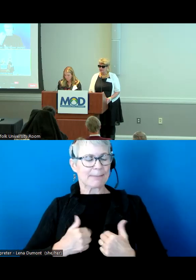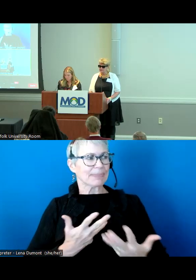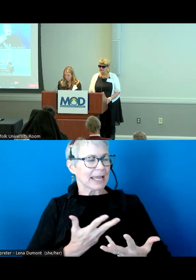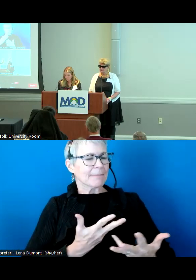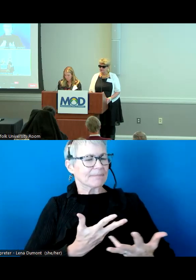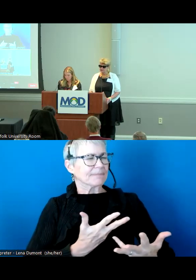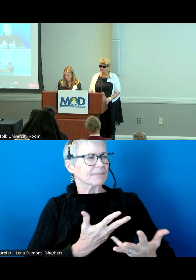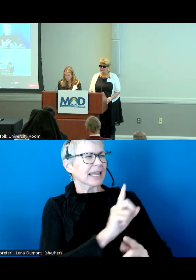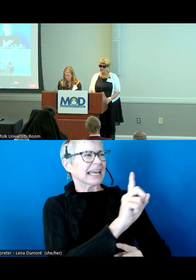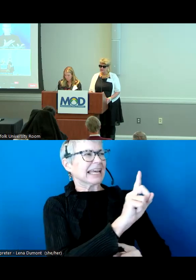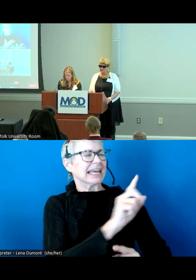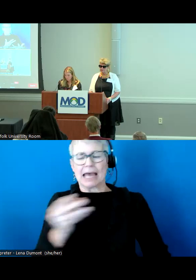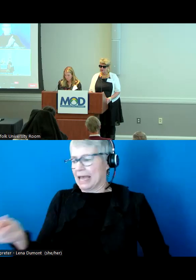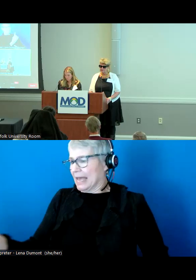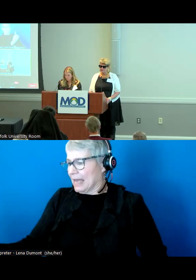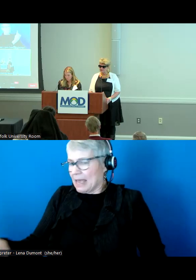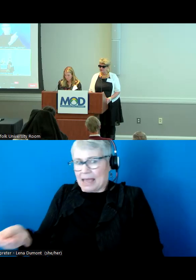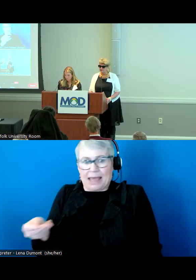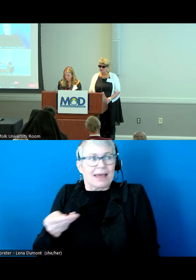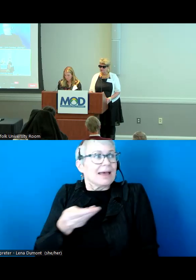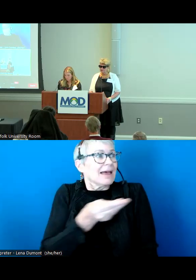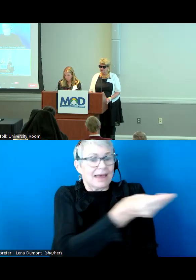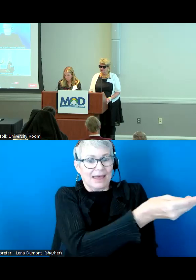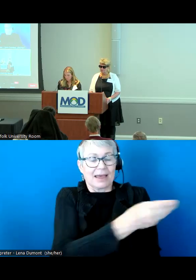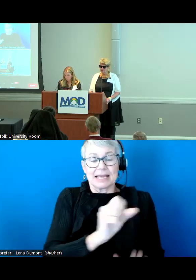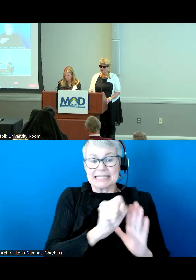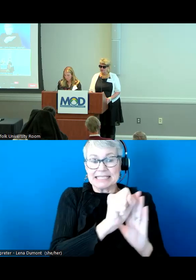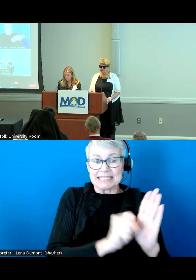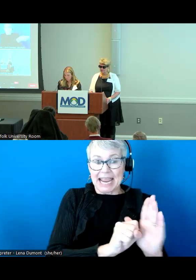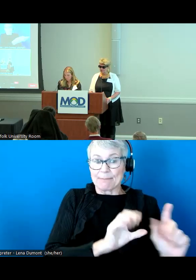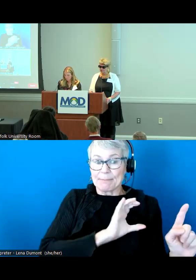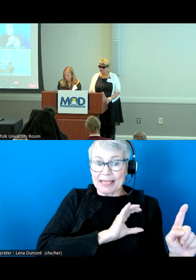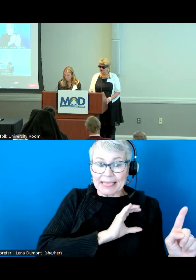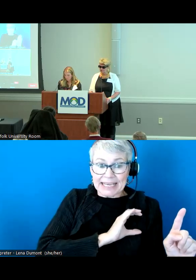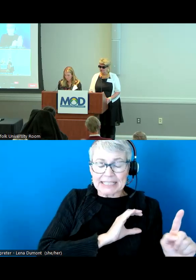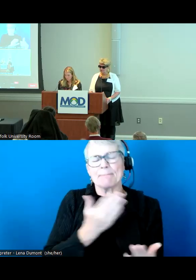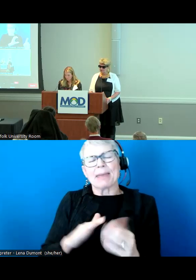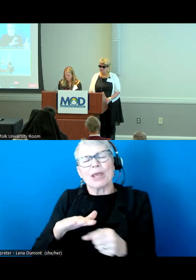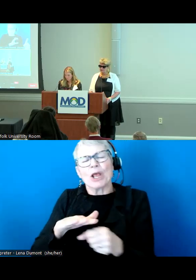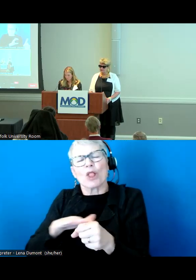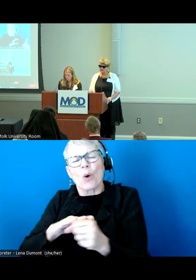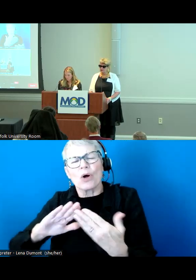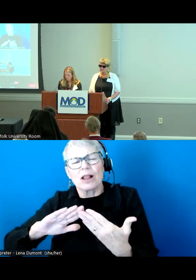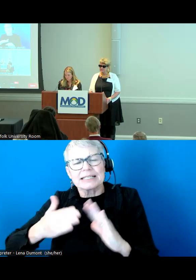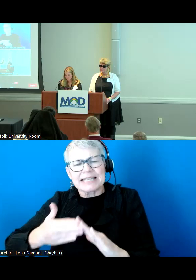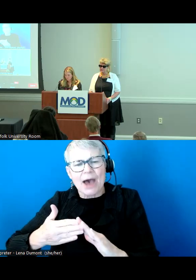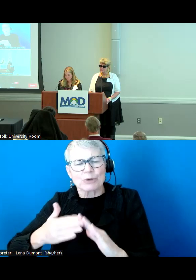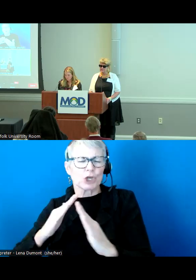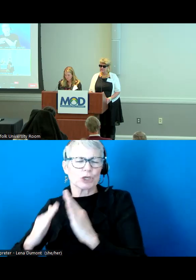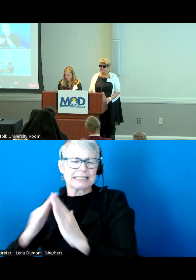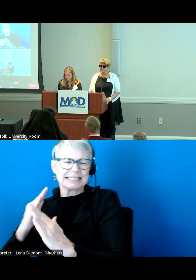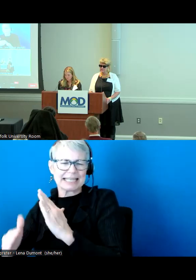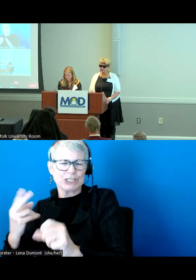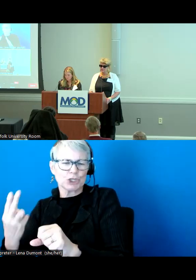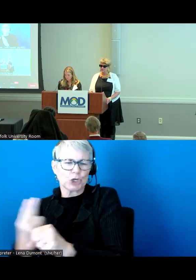pass the state police officer, or possibly down the road, we'll have more municipalities using it, so that the officer